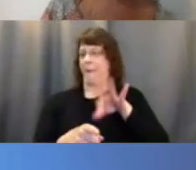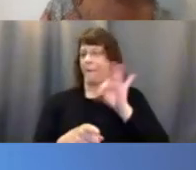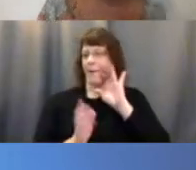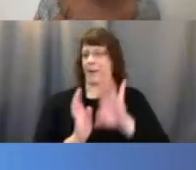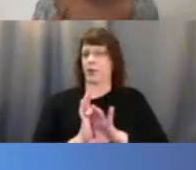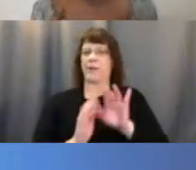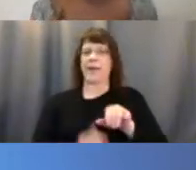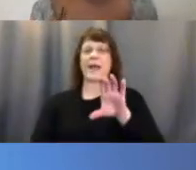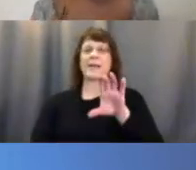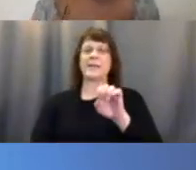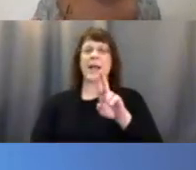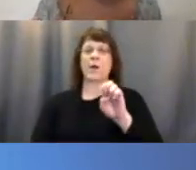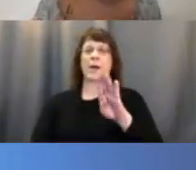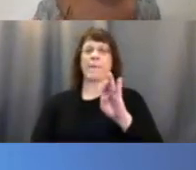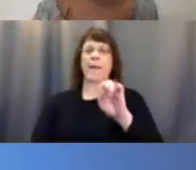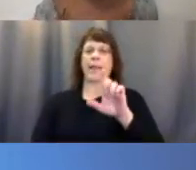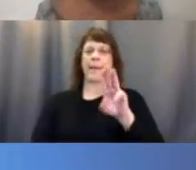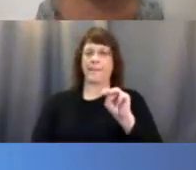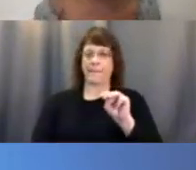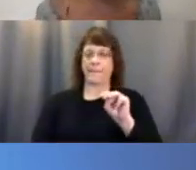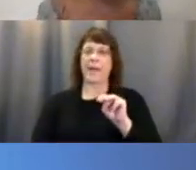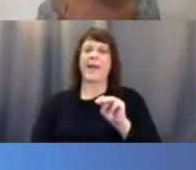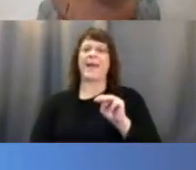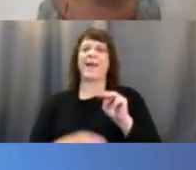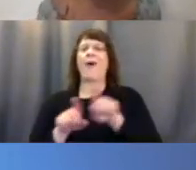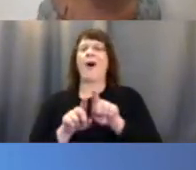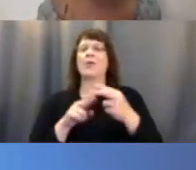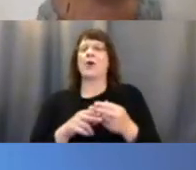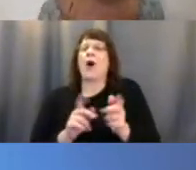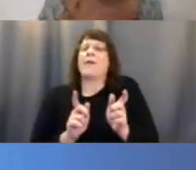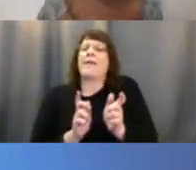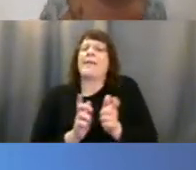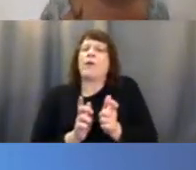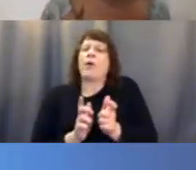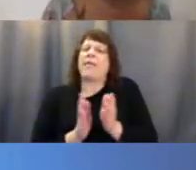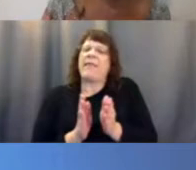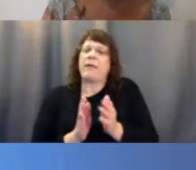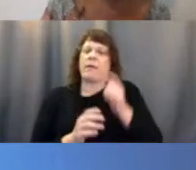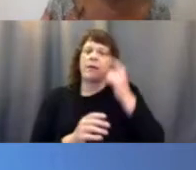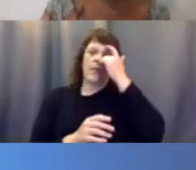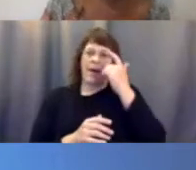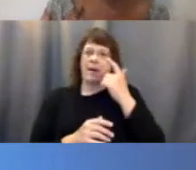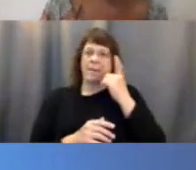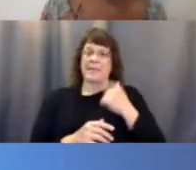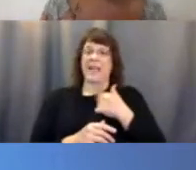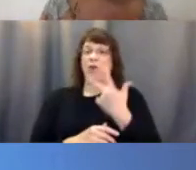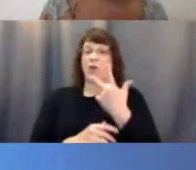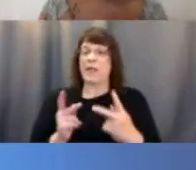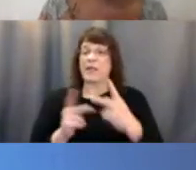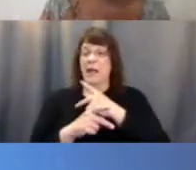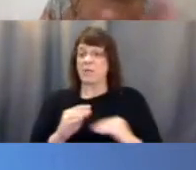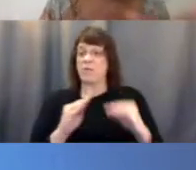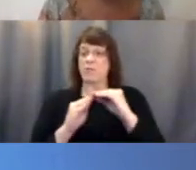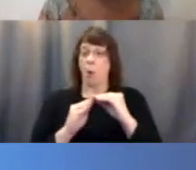the cerebellum. It's known as the little brain, and it's called the little brain because it actually has 3 times as many cells as